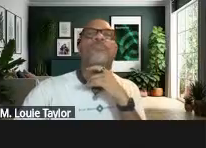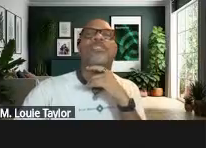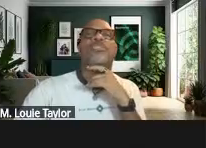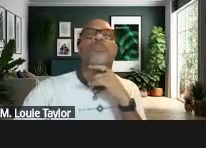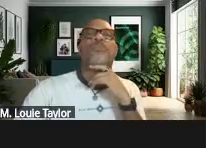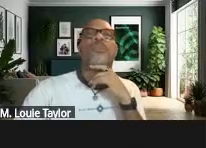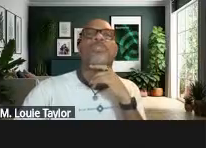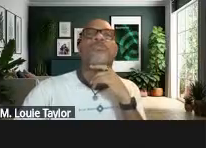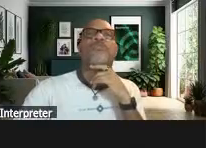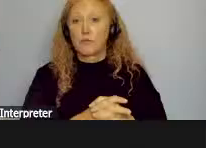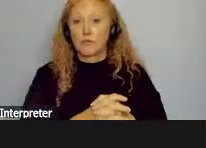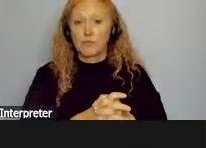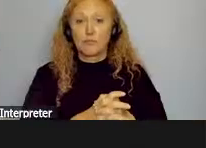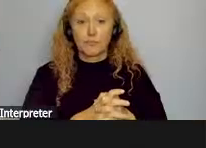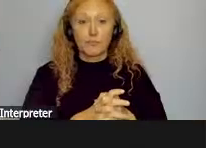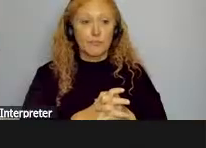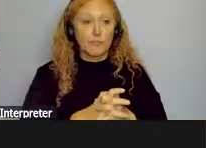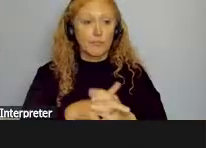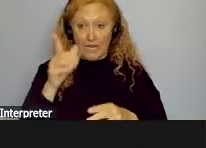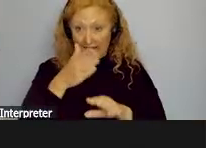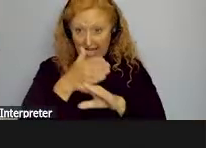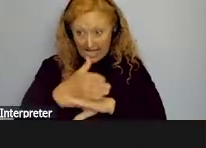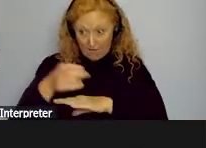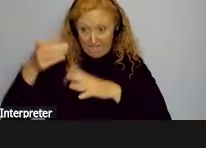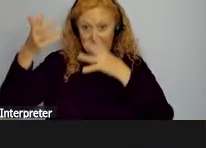Can you message me once you Oh, see that video?